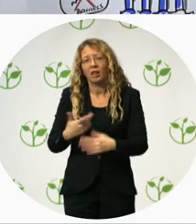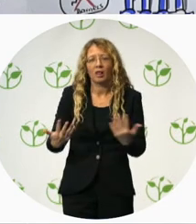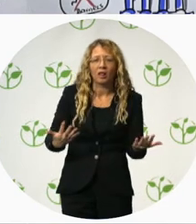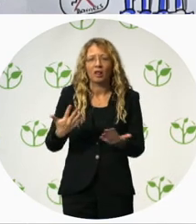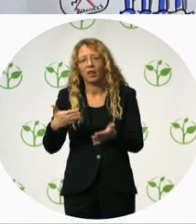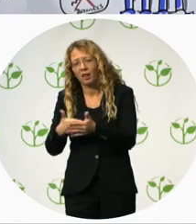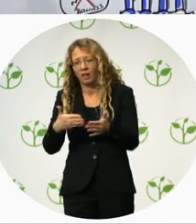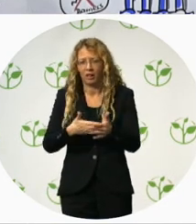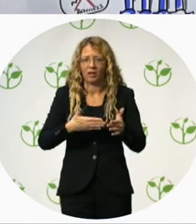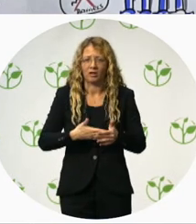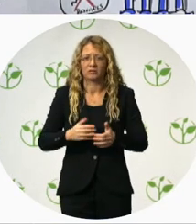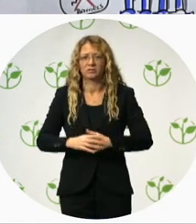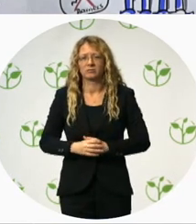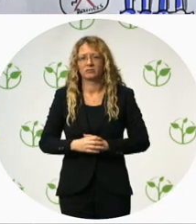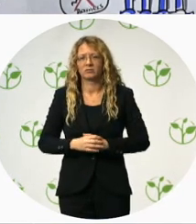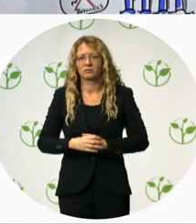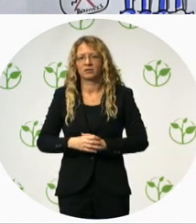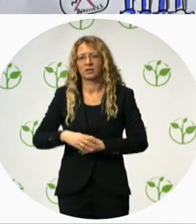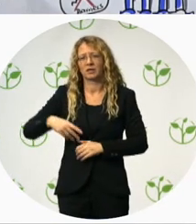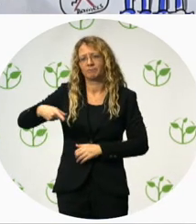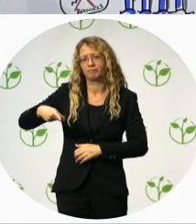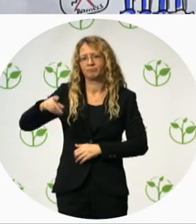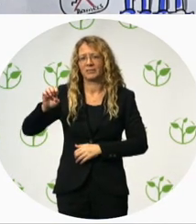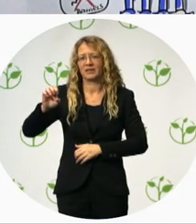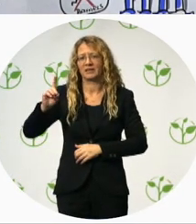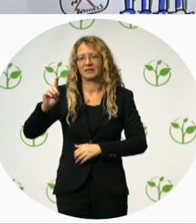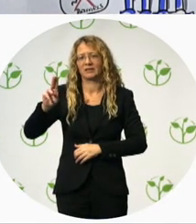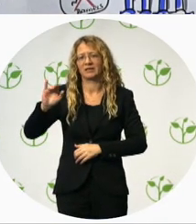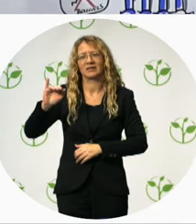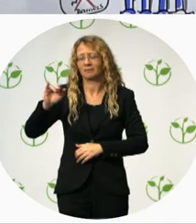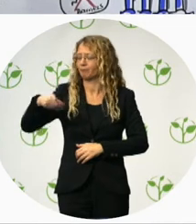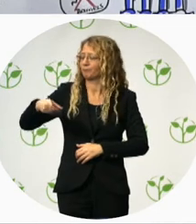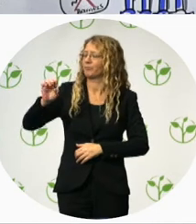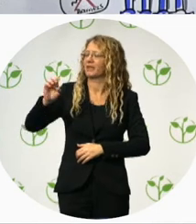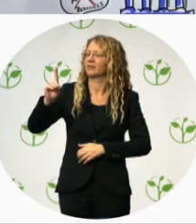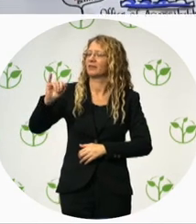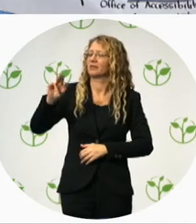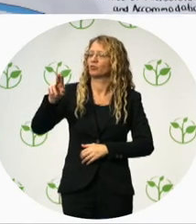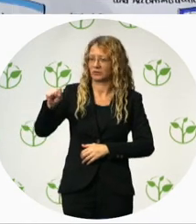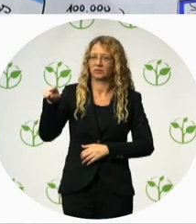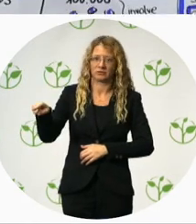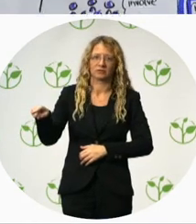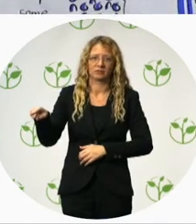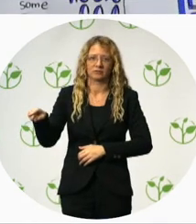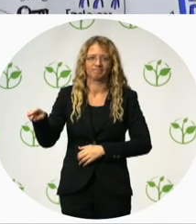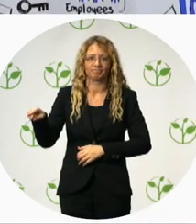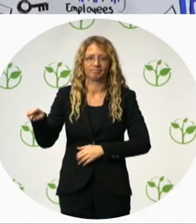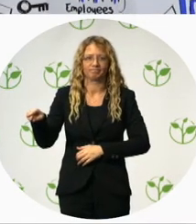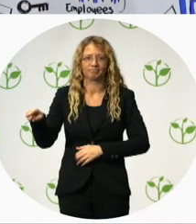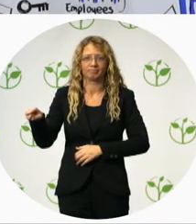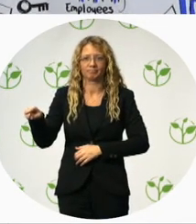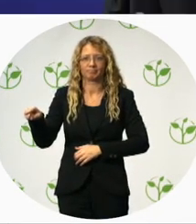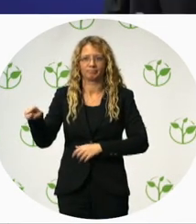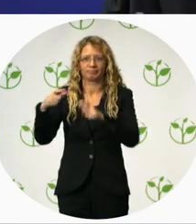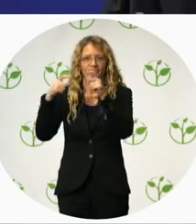Pedius is offering a social entrepreneur business approach to bring information for deaf